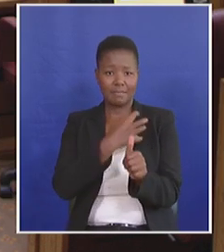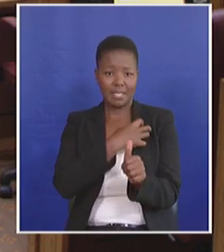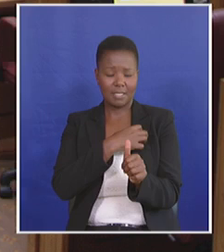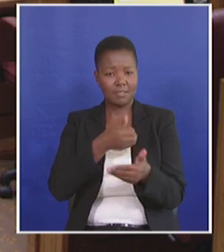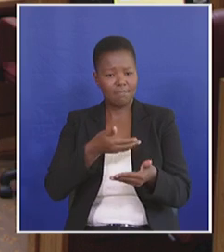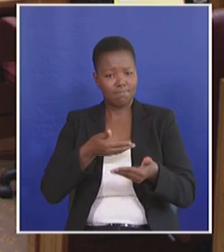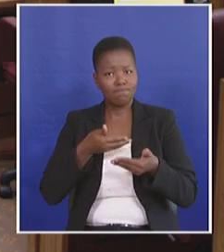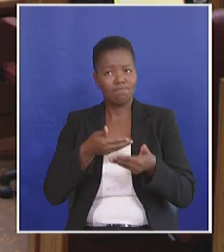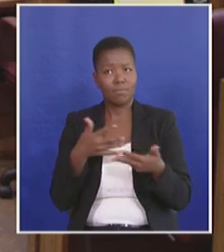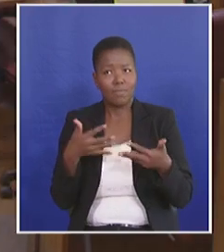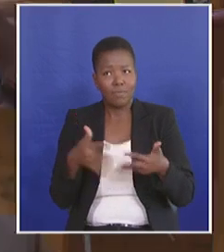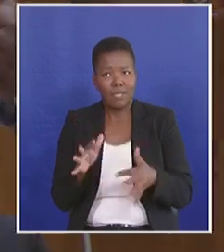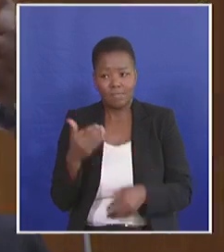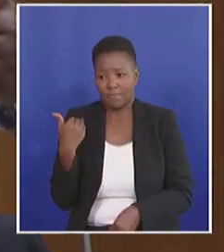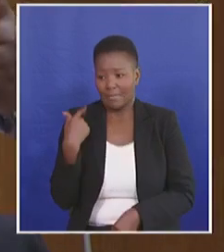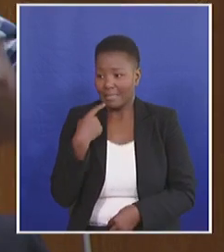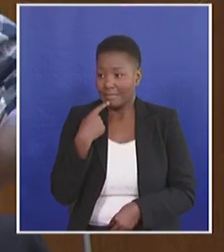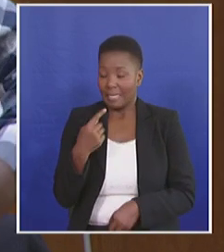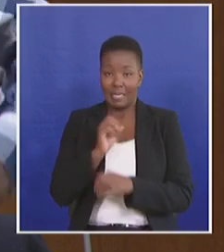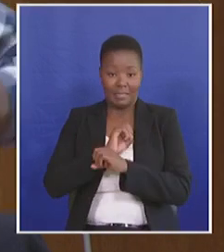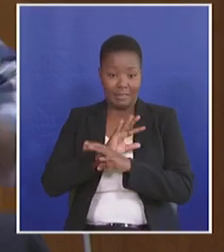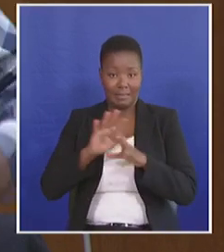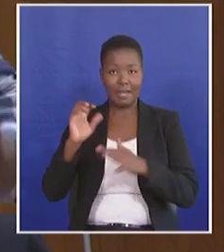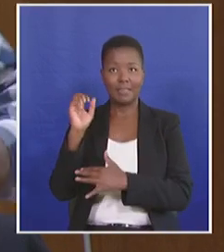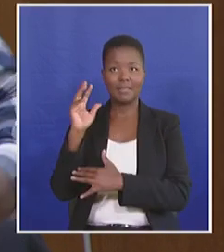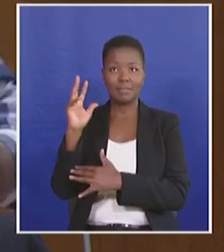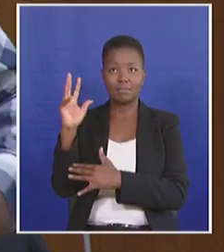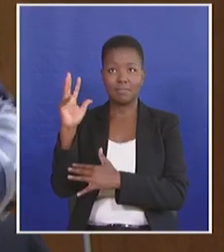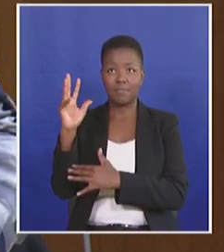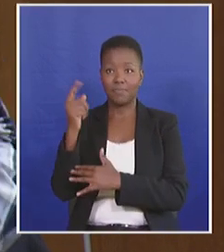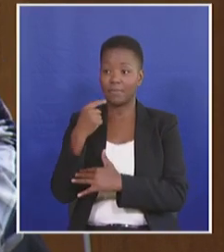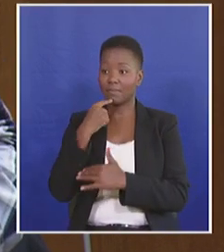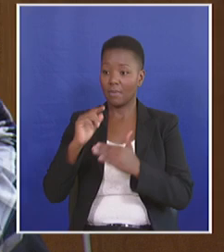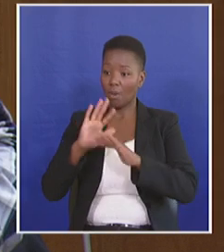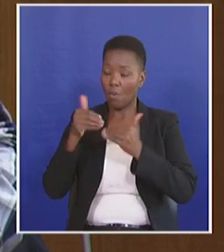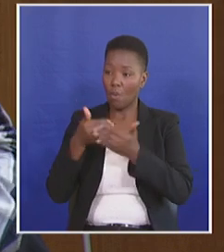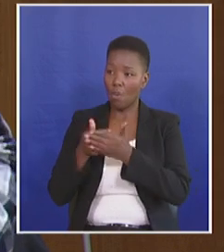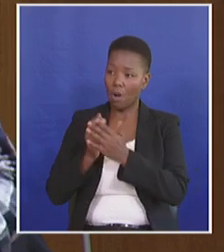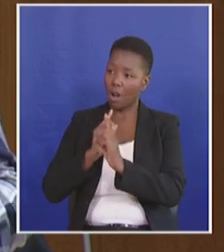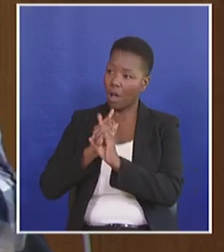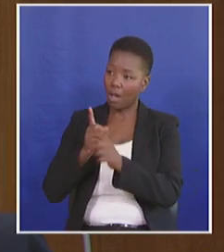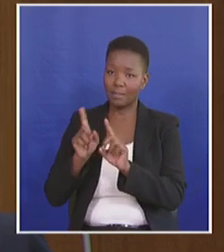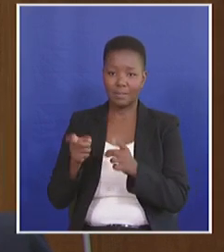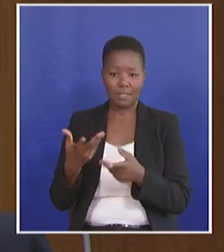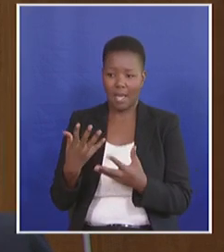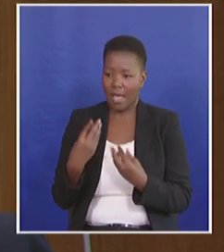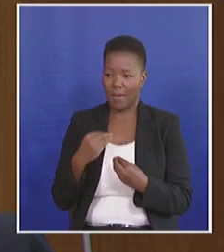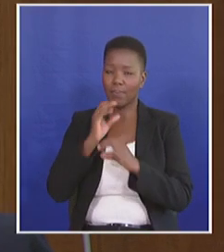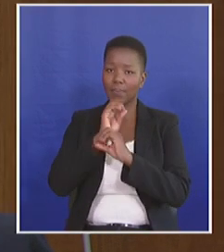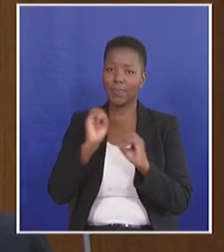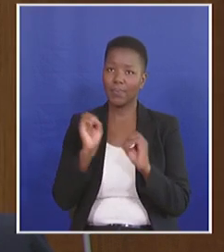already having said in his opening remark that he will not have all the answers. I think it's